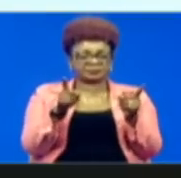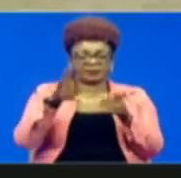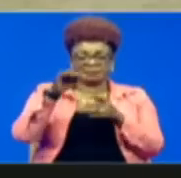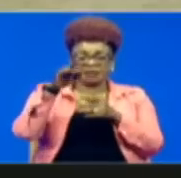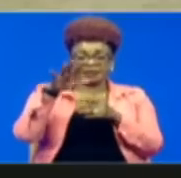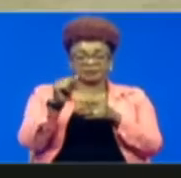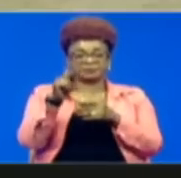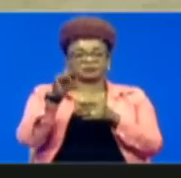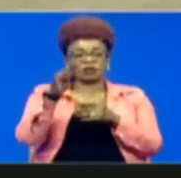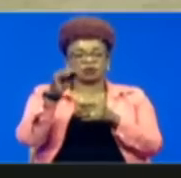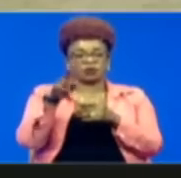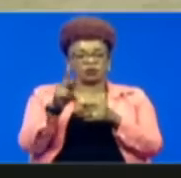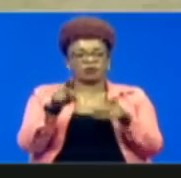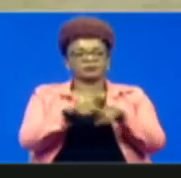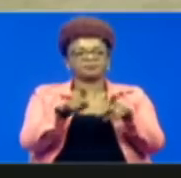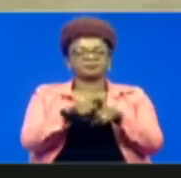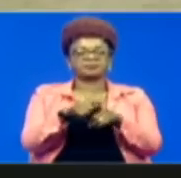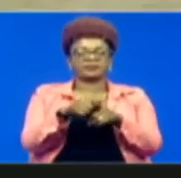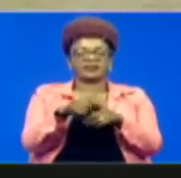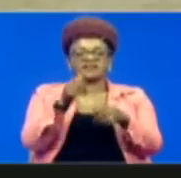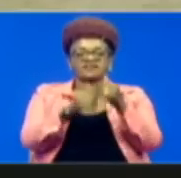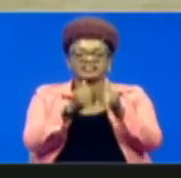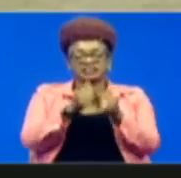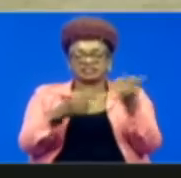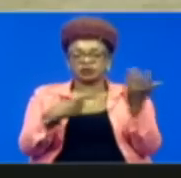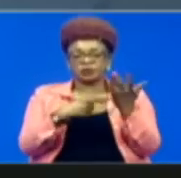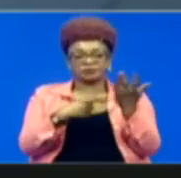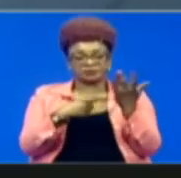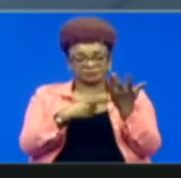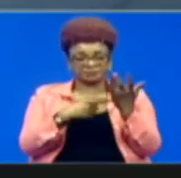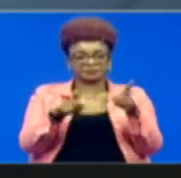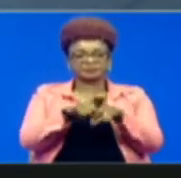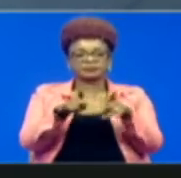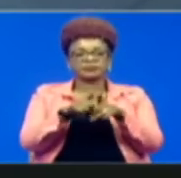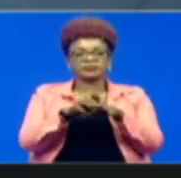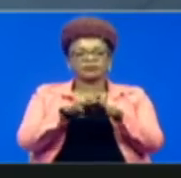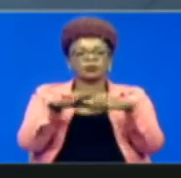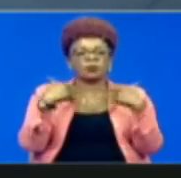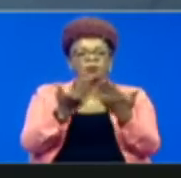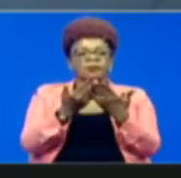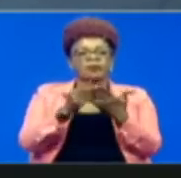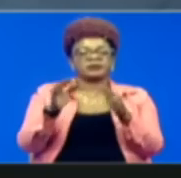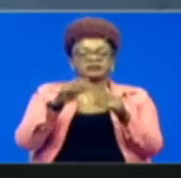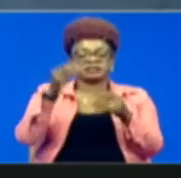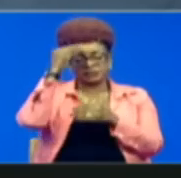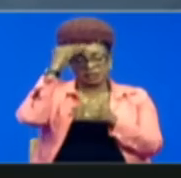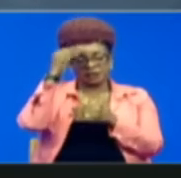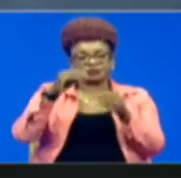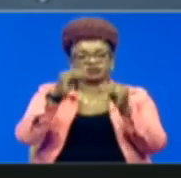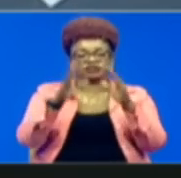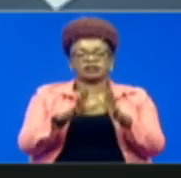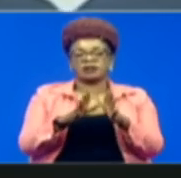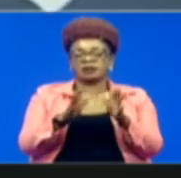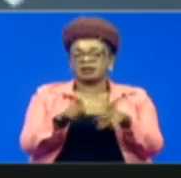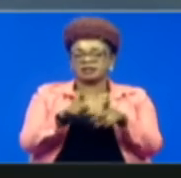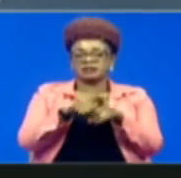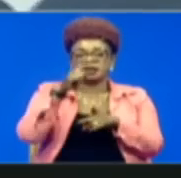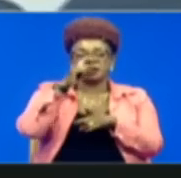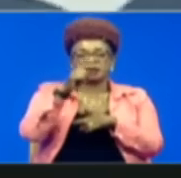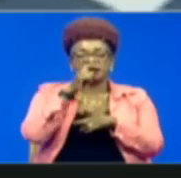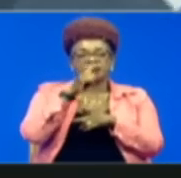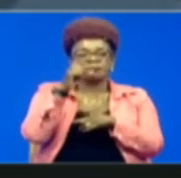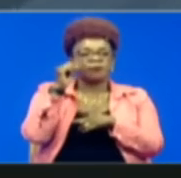Gioko is also a physics, design, technology, and world studies teacher at the Aga Khan Academy in Mombasa.